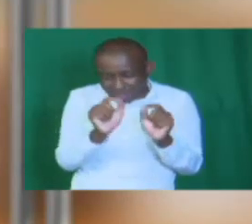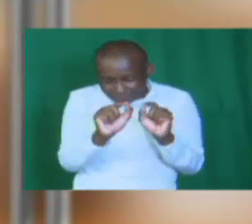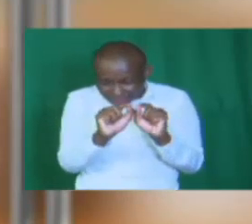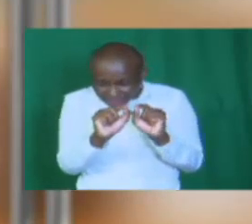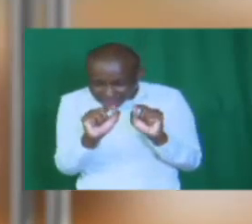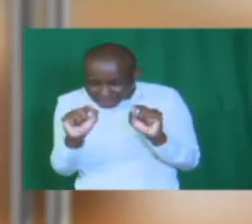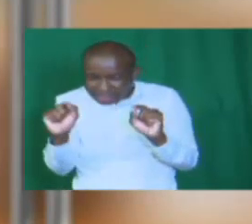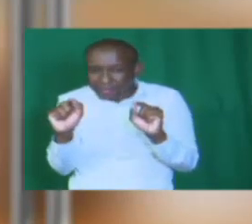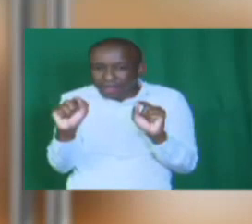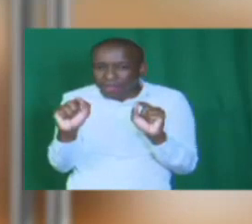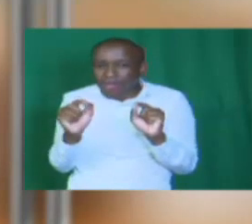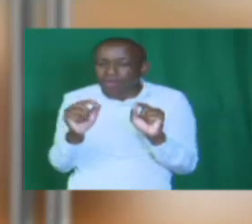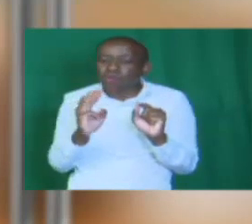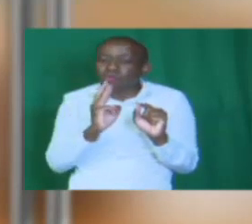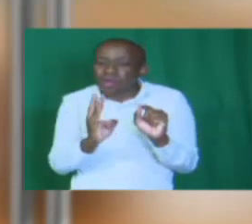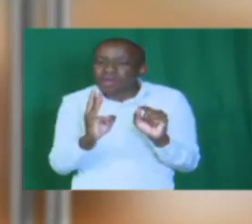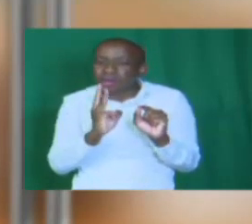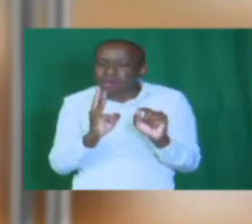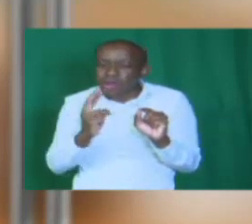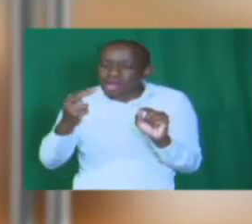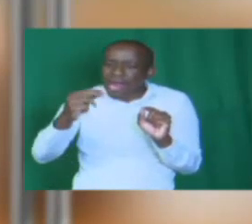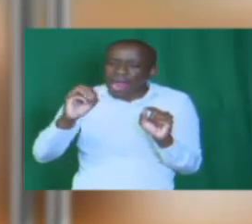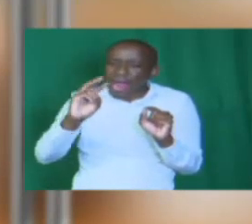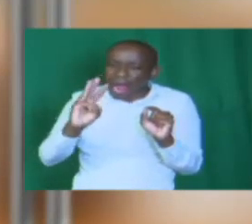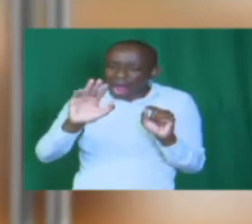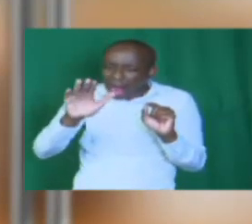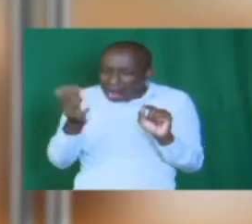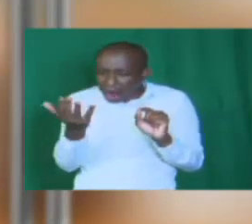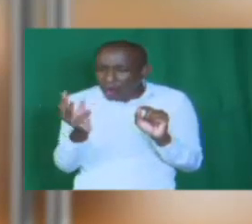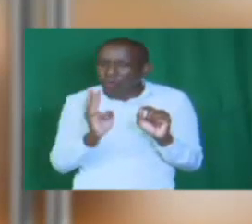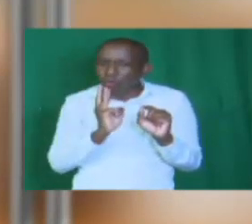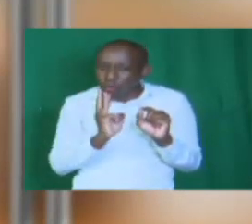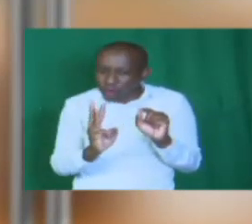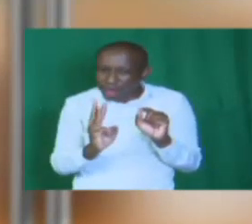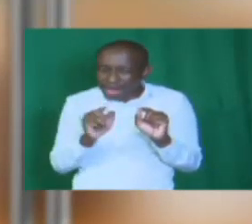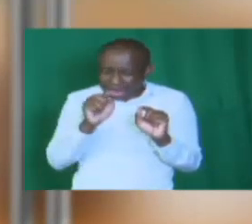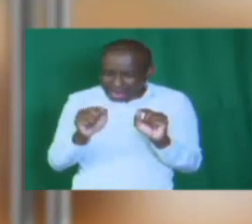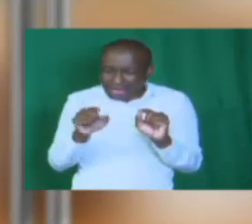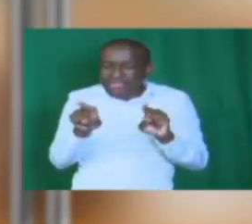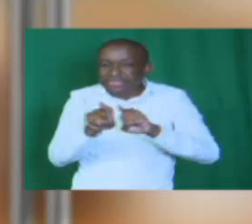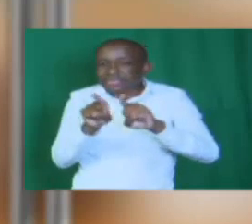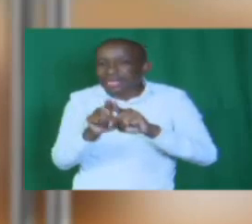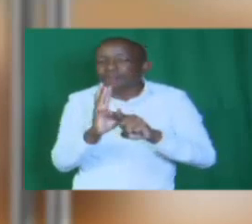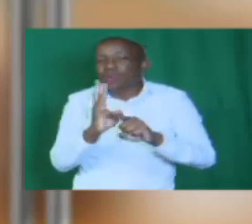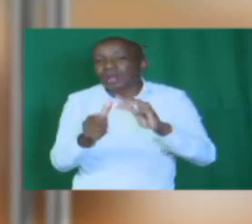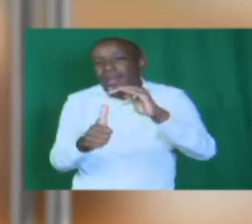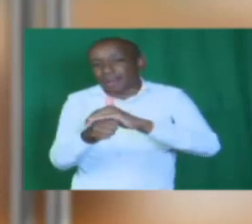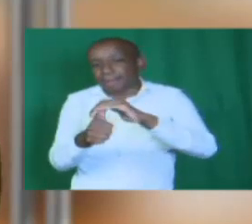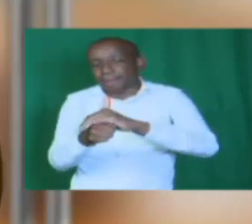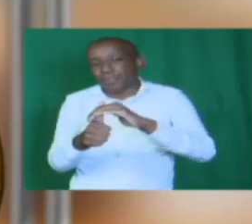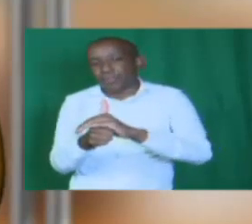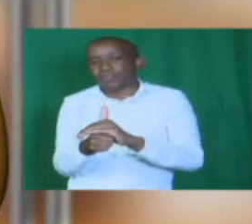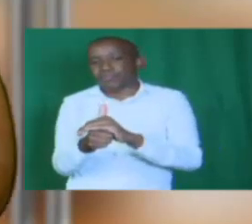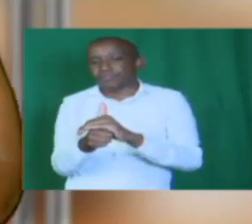the WH words and the how questions, because they are also key. Since you will not be